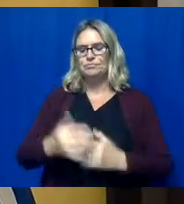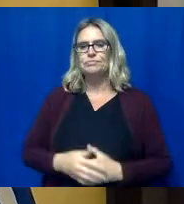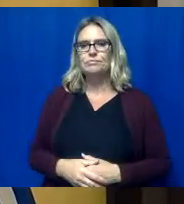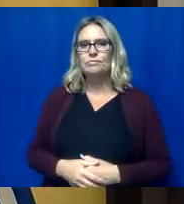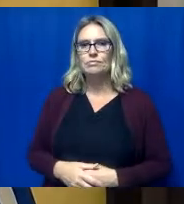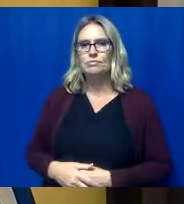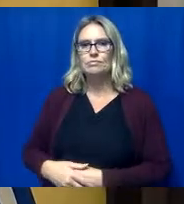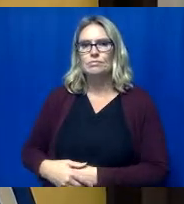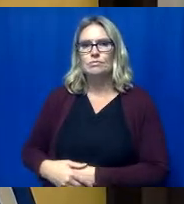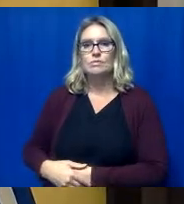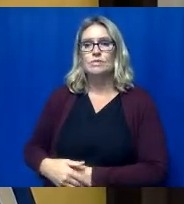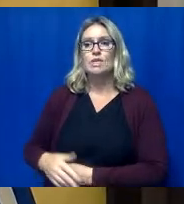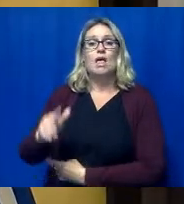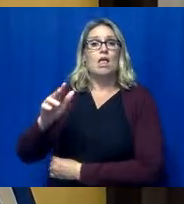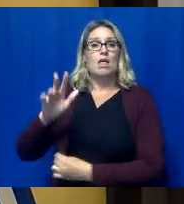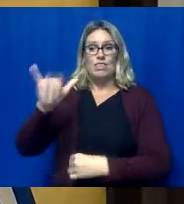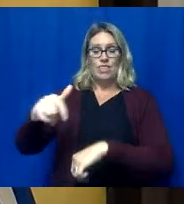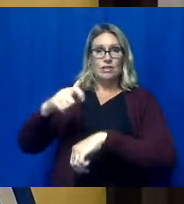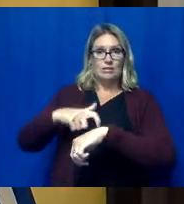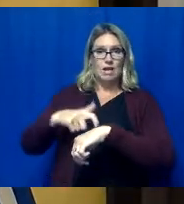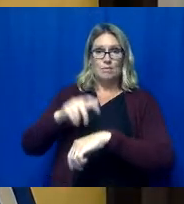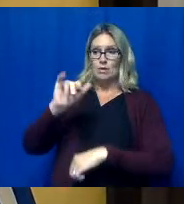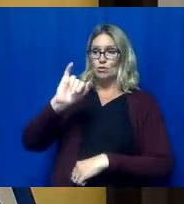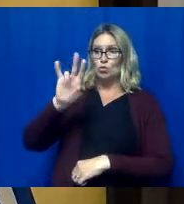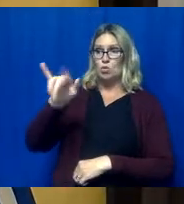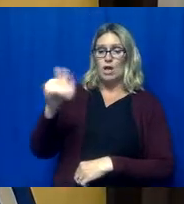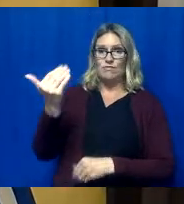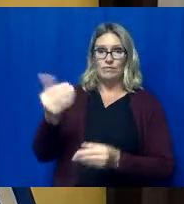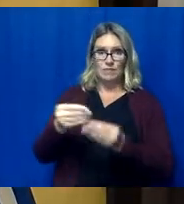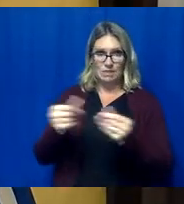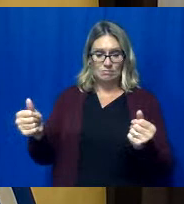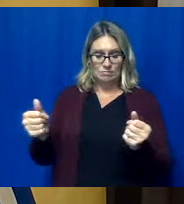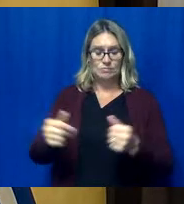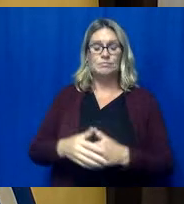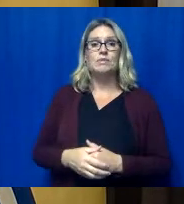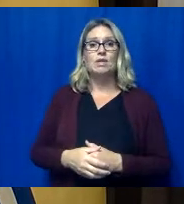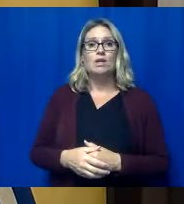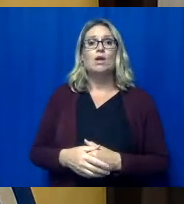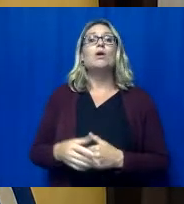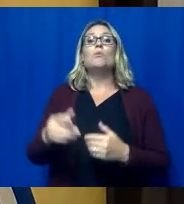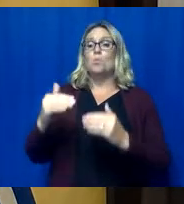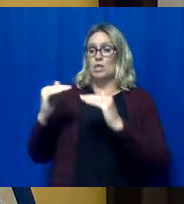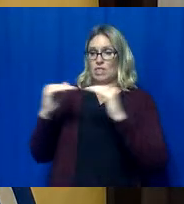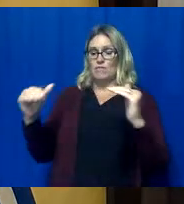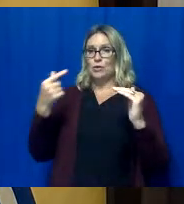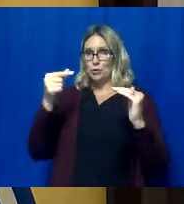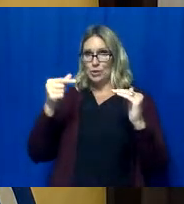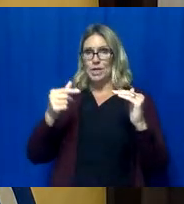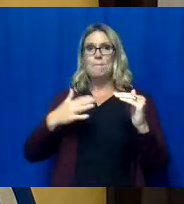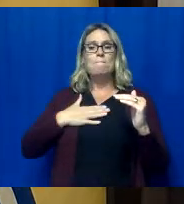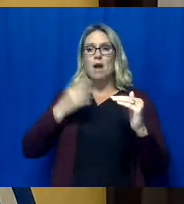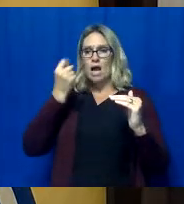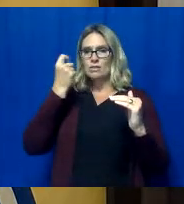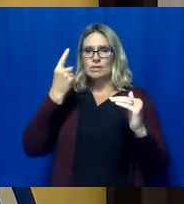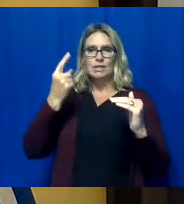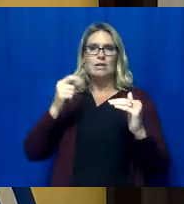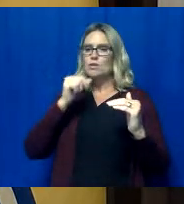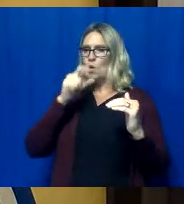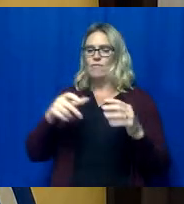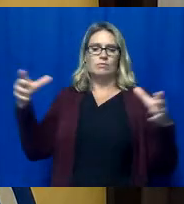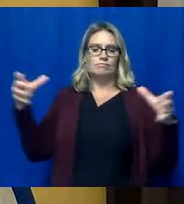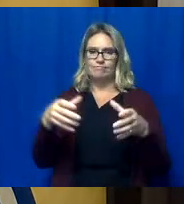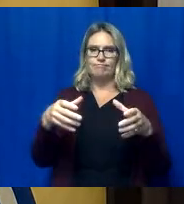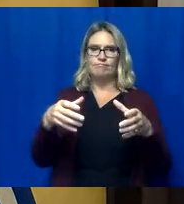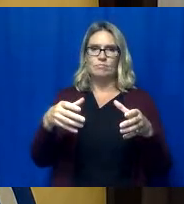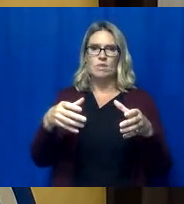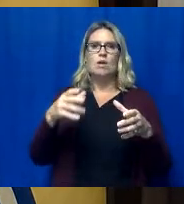At that time, certainly, again, moving forward after Green, my understanding is we weren't going to continue to meet except on an ad